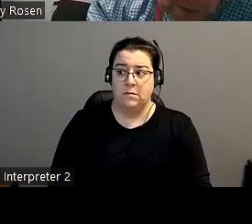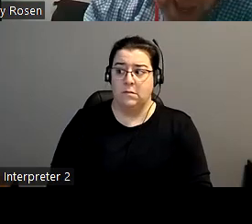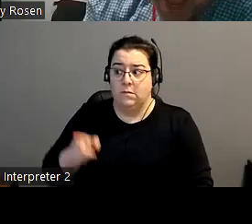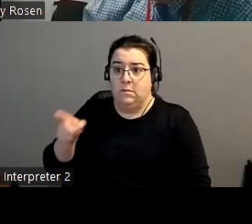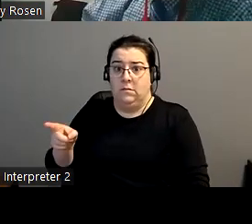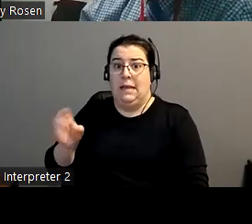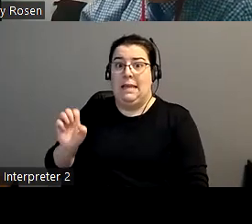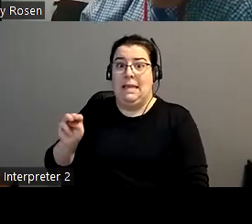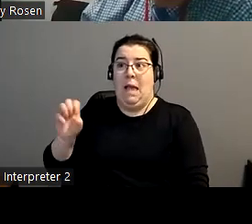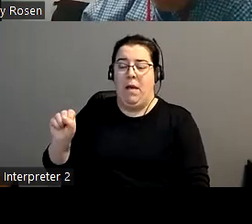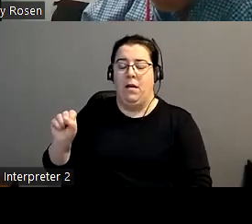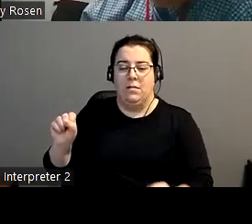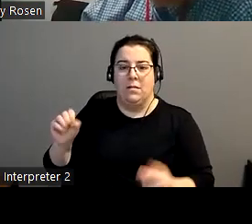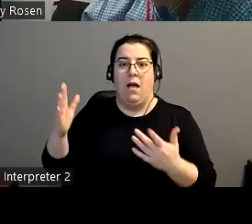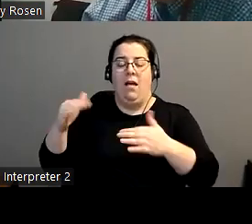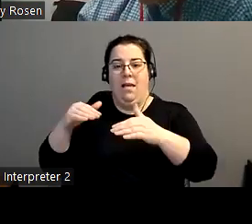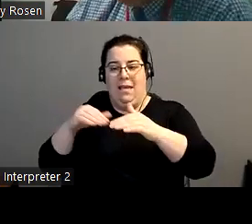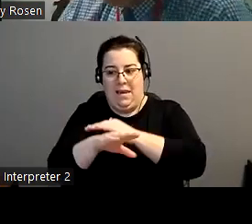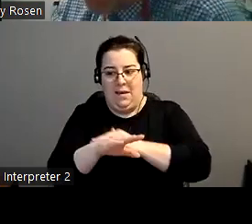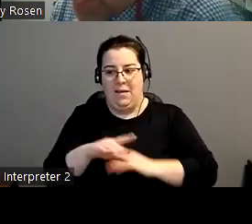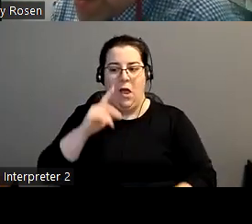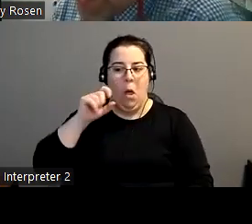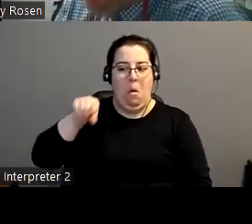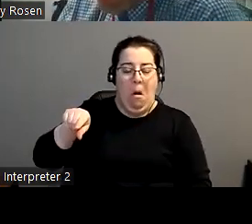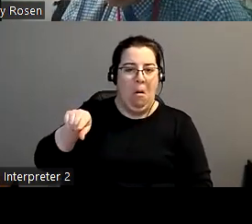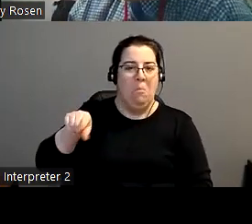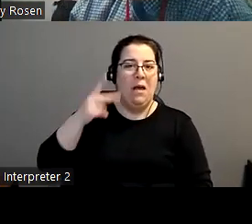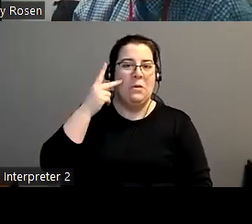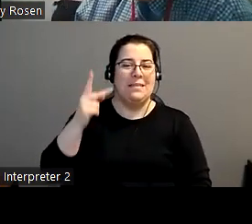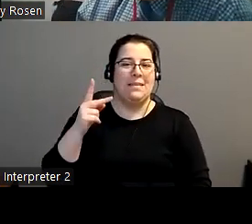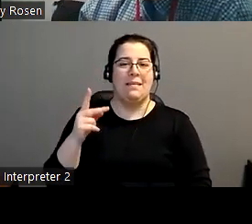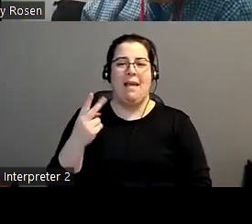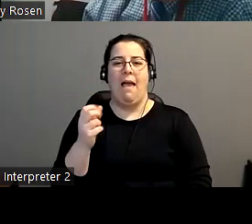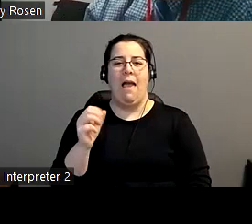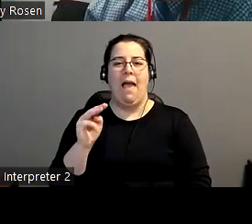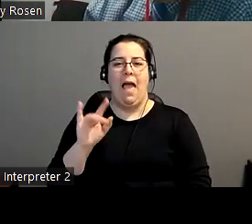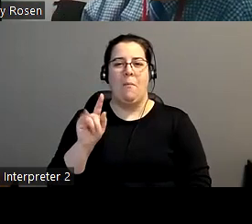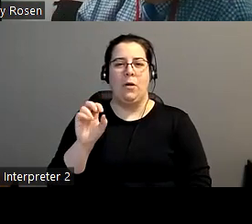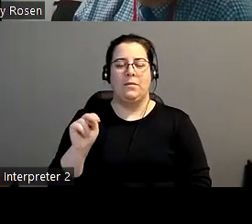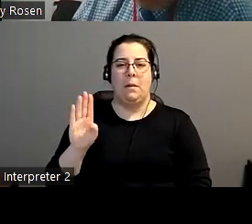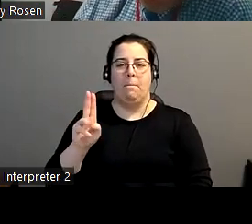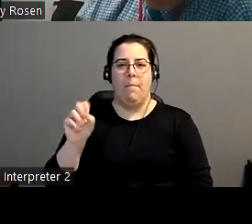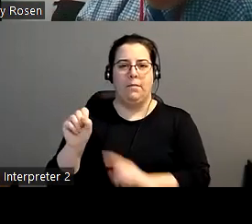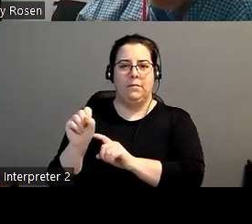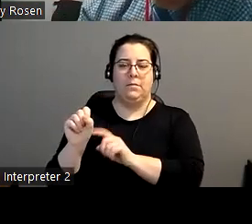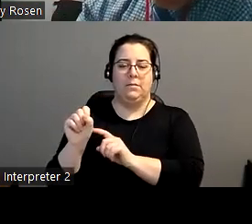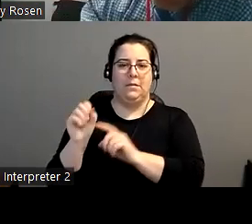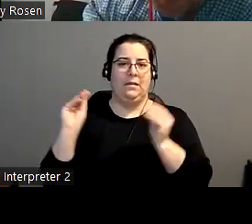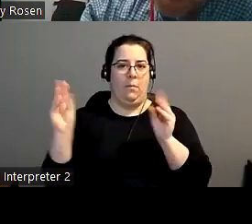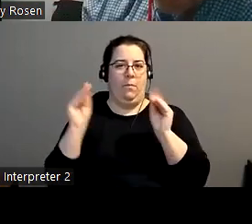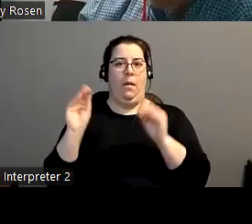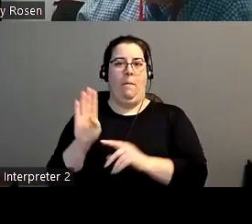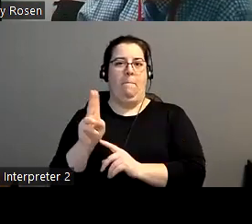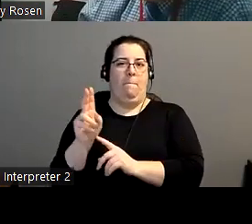a Hamilton bus. We call them buses in the States. I don't know what you call them, but we call them buses. Here's a bus